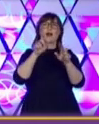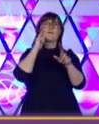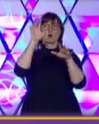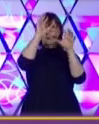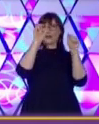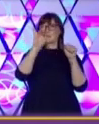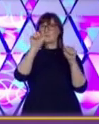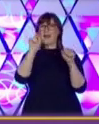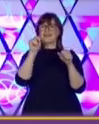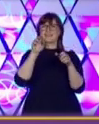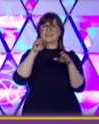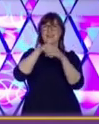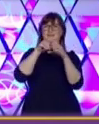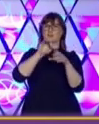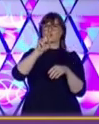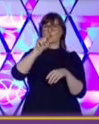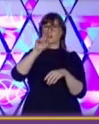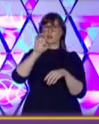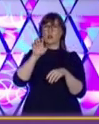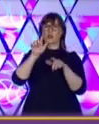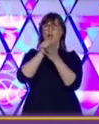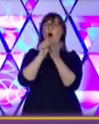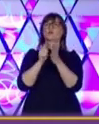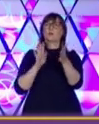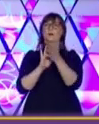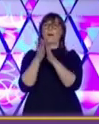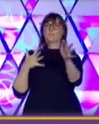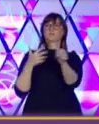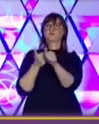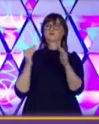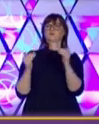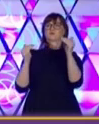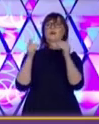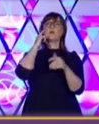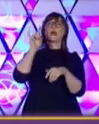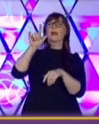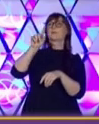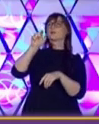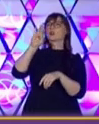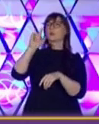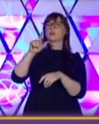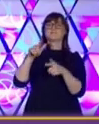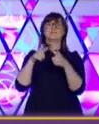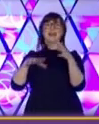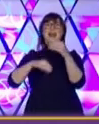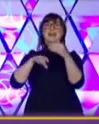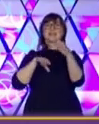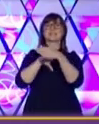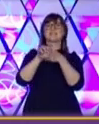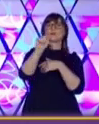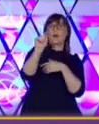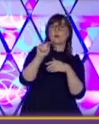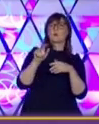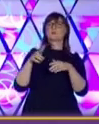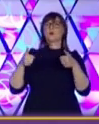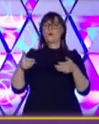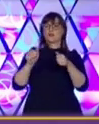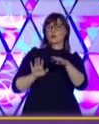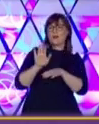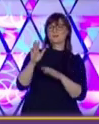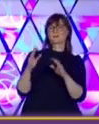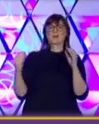law to modernize airport terminals, including adding wheelchair ramps, accessible restrooms, and more. And because